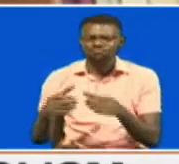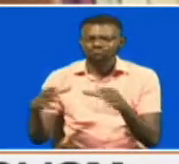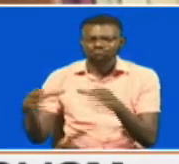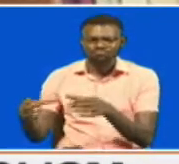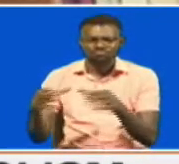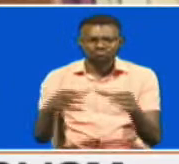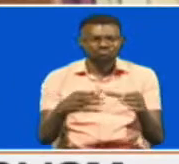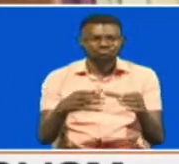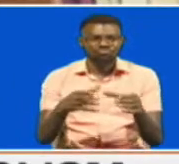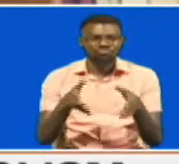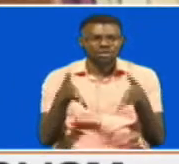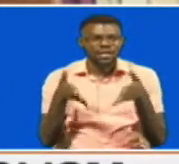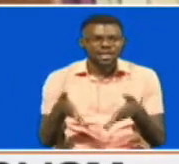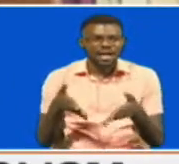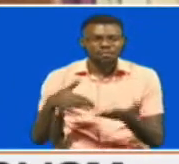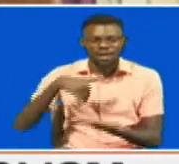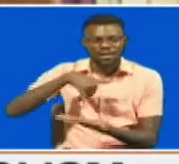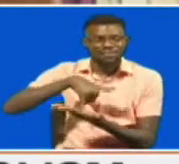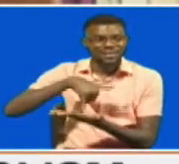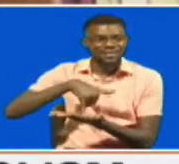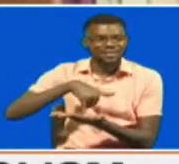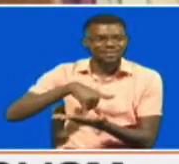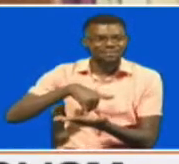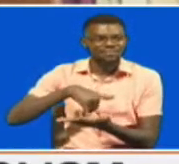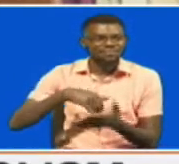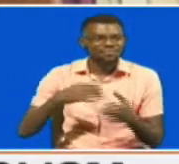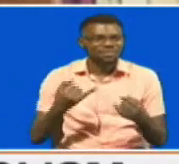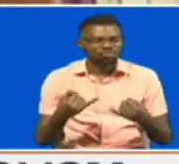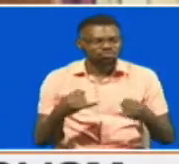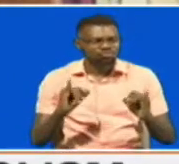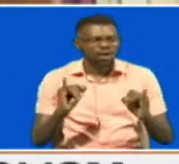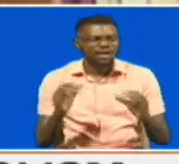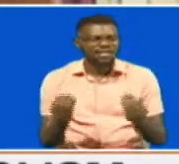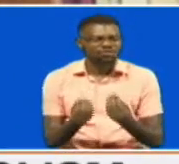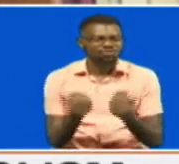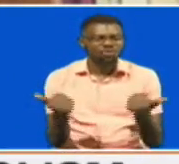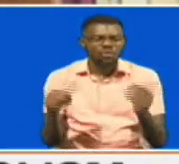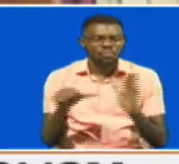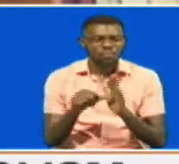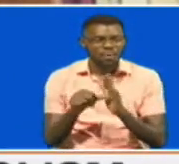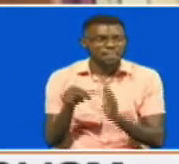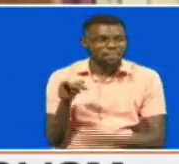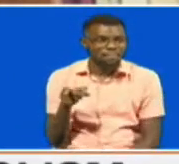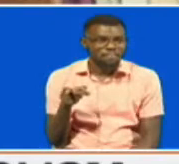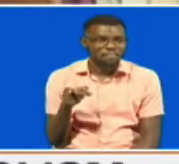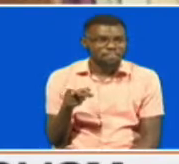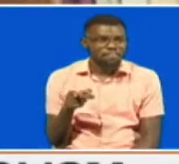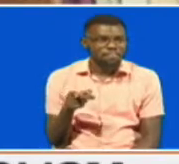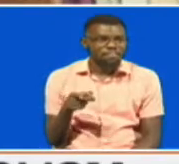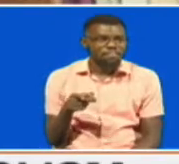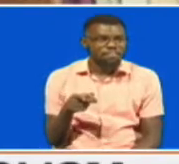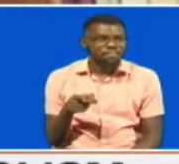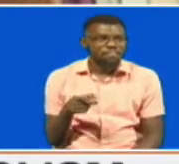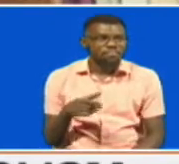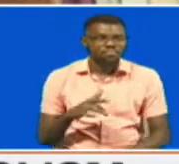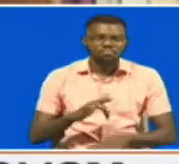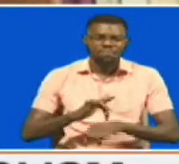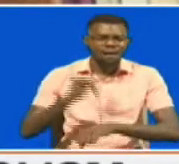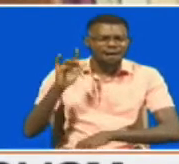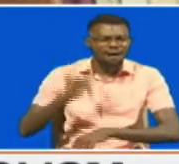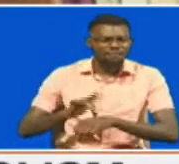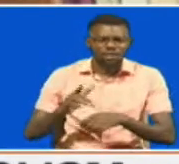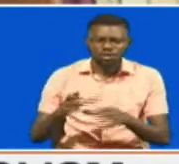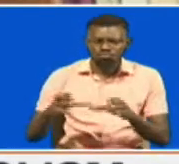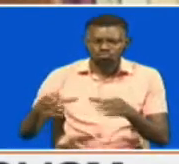have been roped in trying to address this menace, especially as affecting our